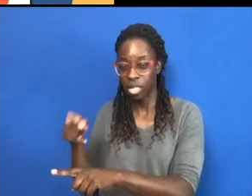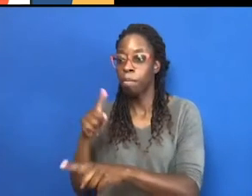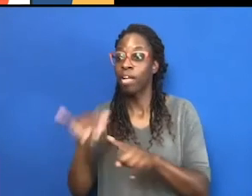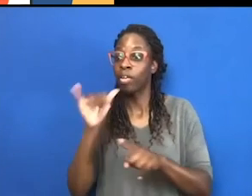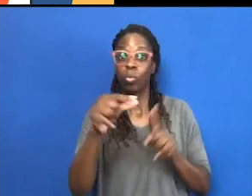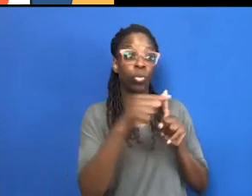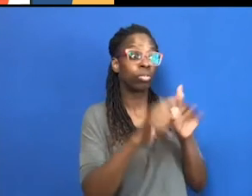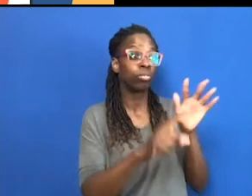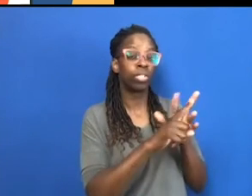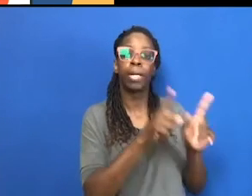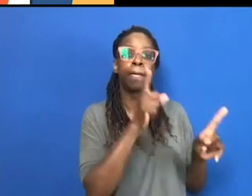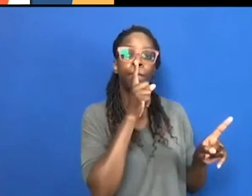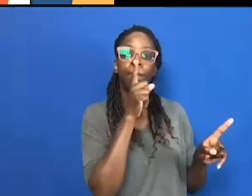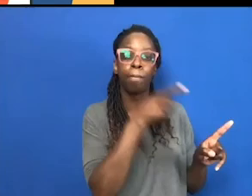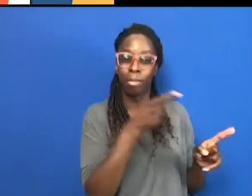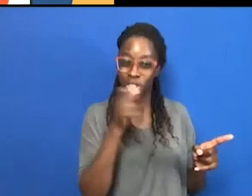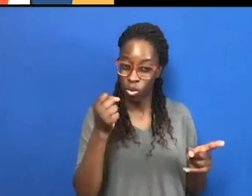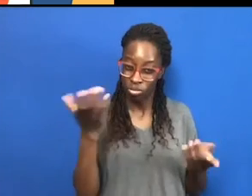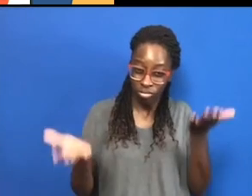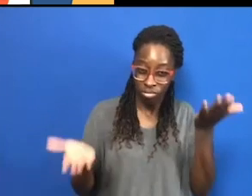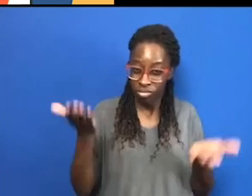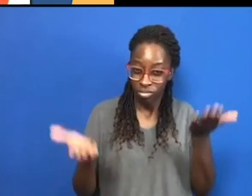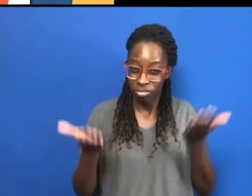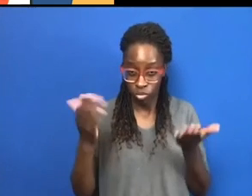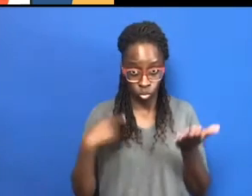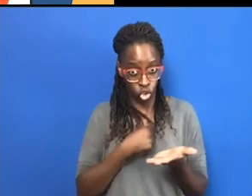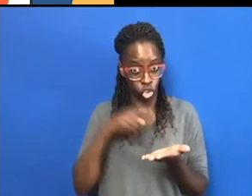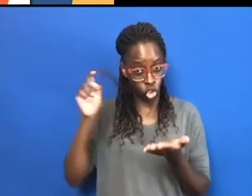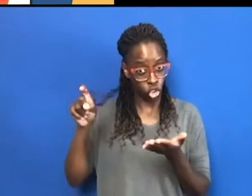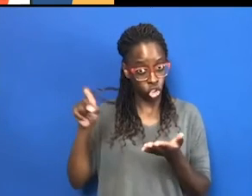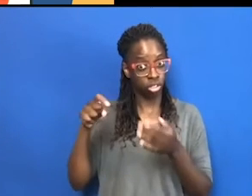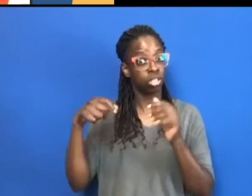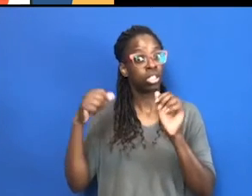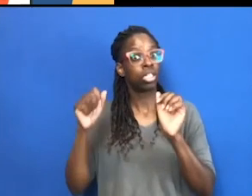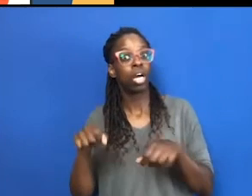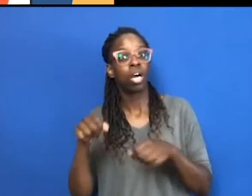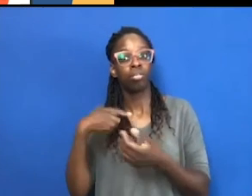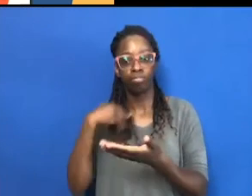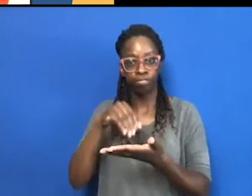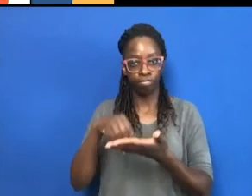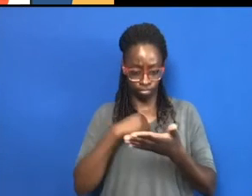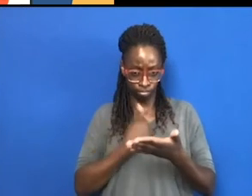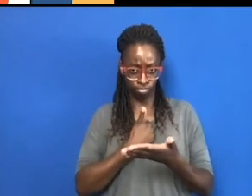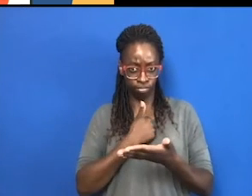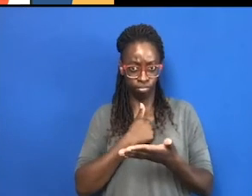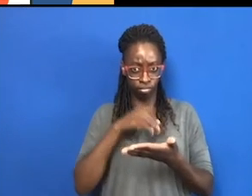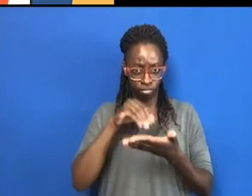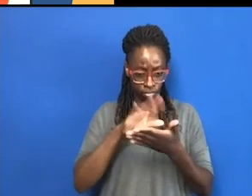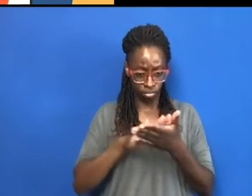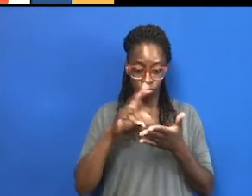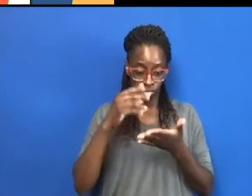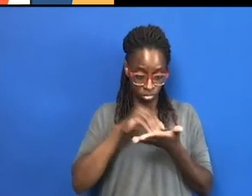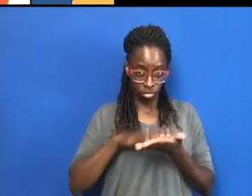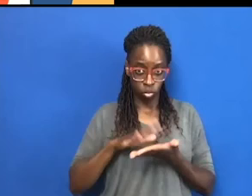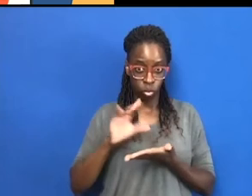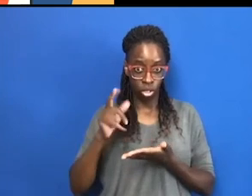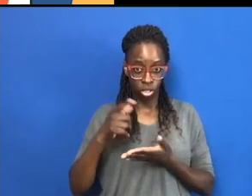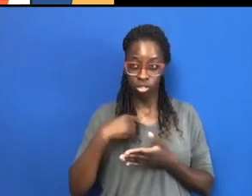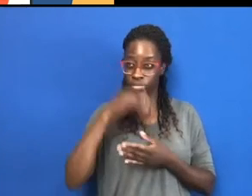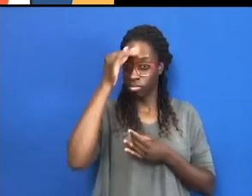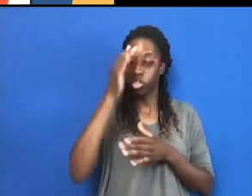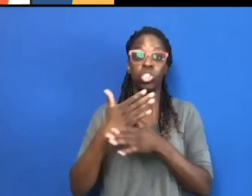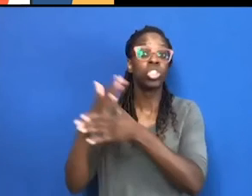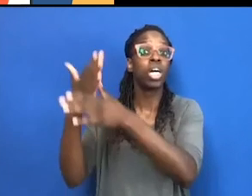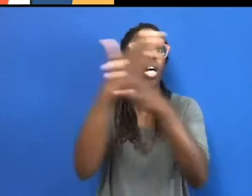were to provide definitions and use that terminology, we could help early childhood